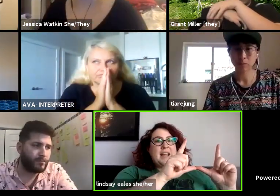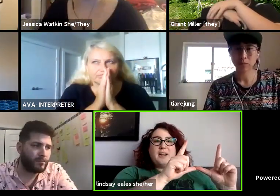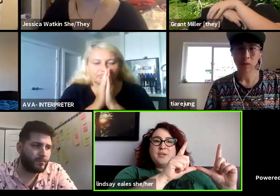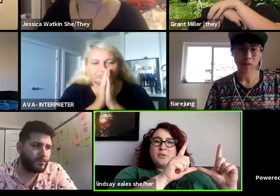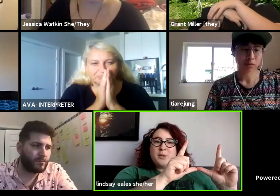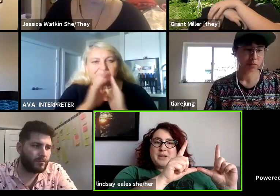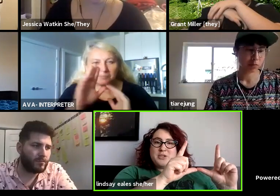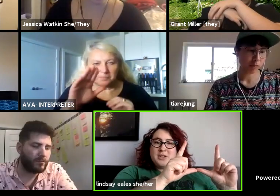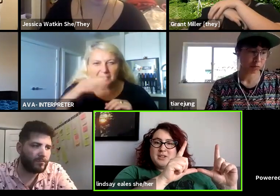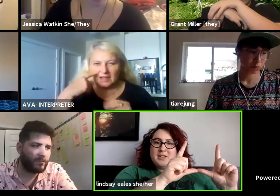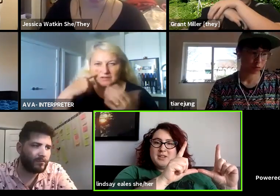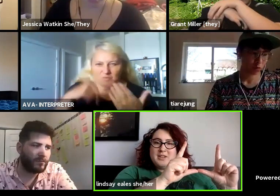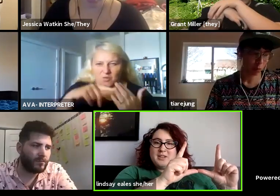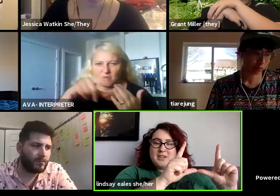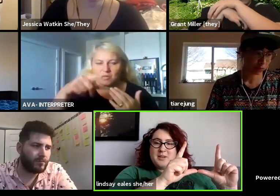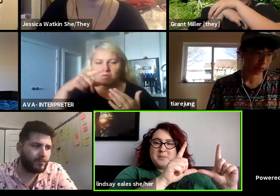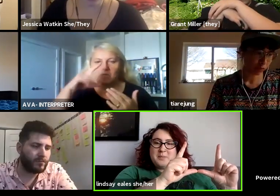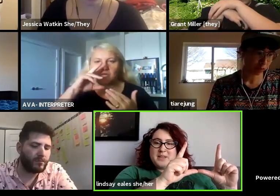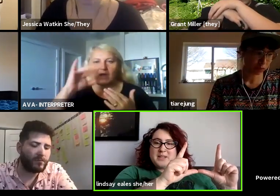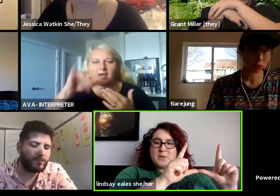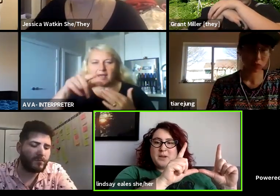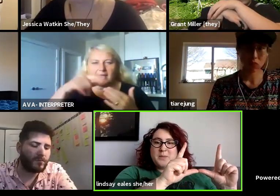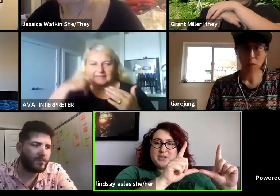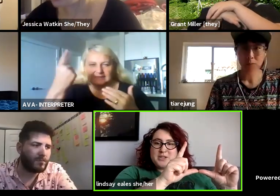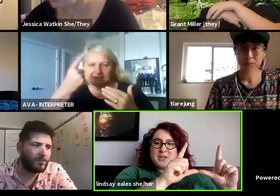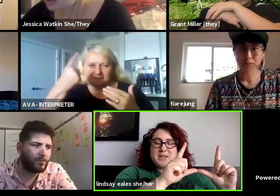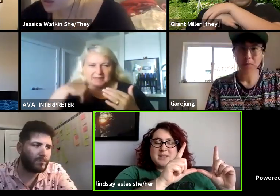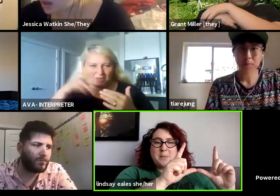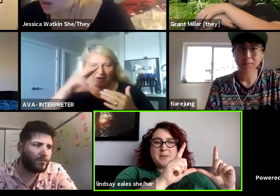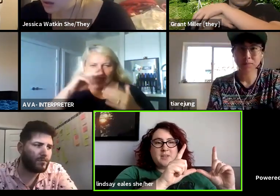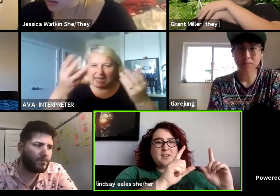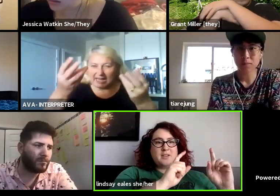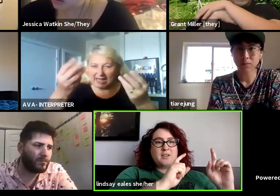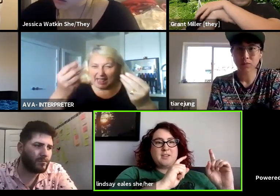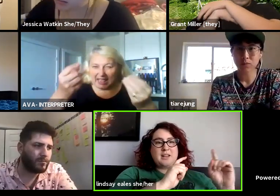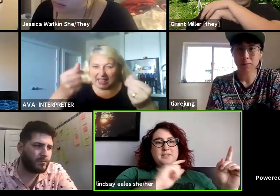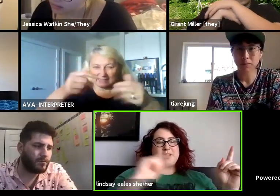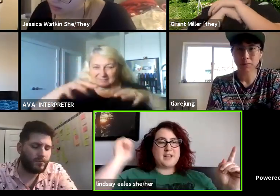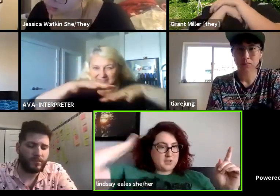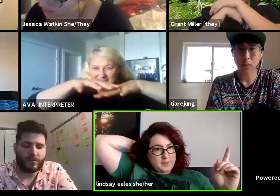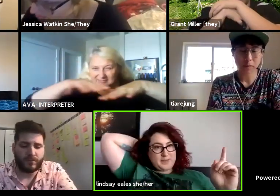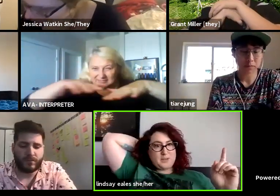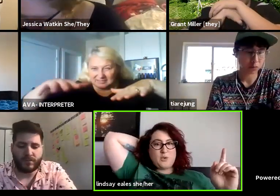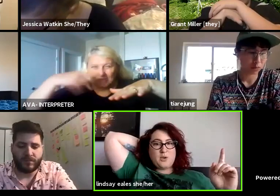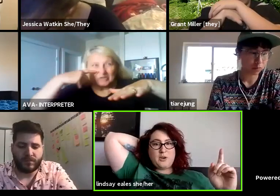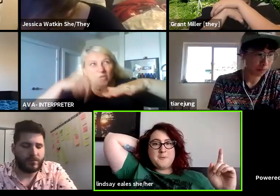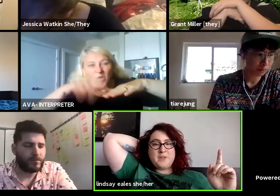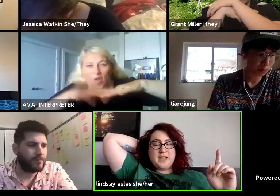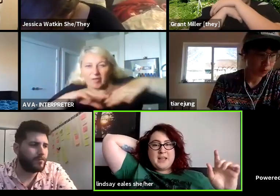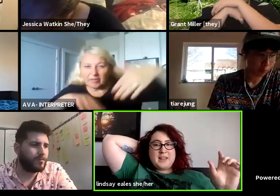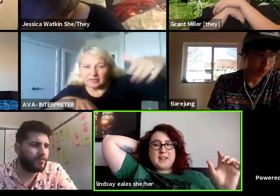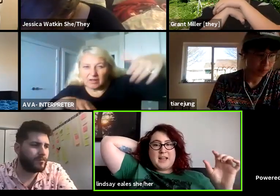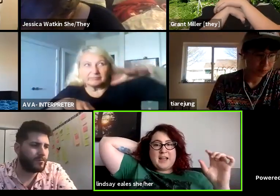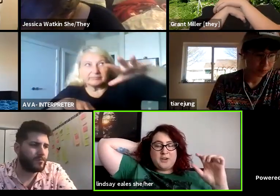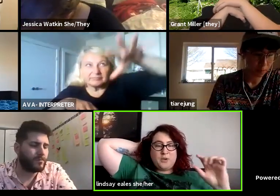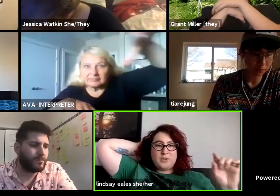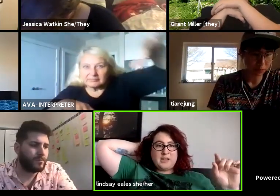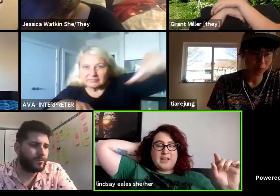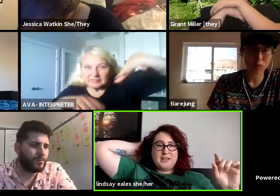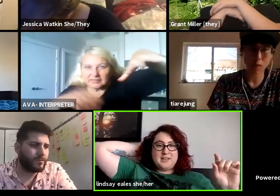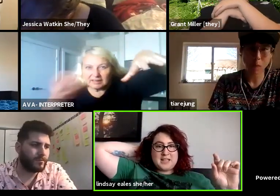a land formation. That's what I understood it was, up in the left top hand corner, that